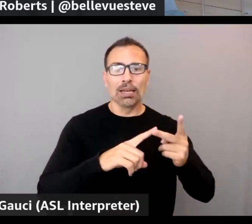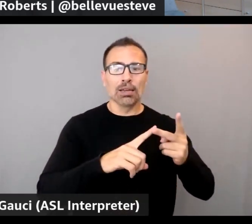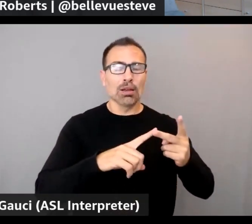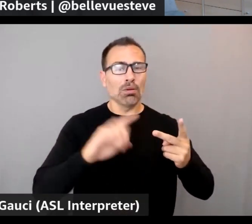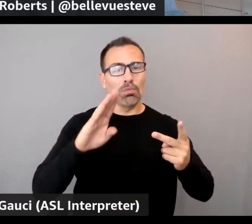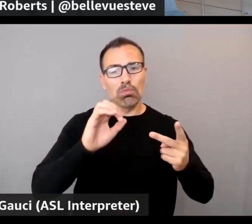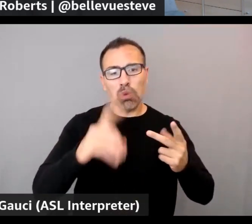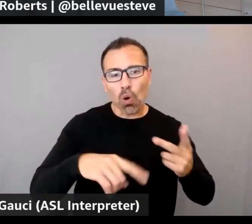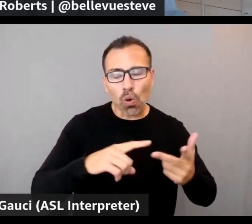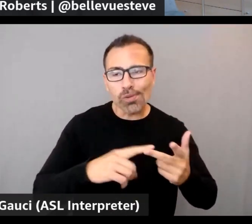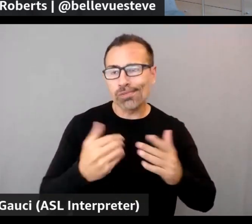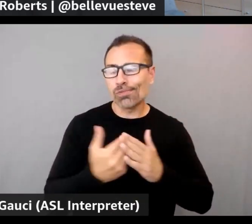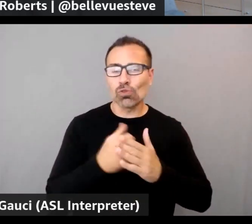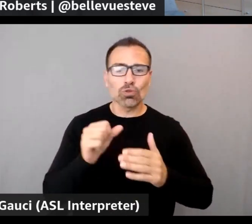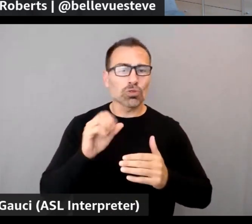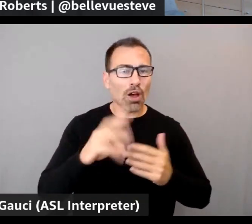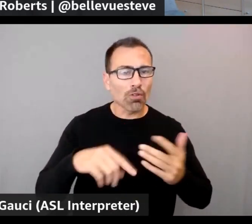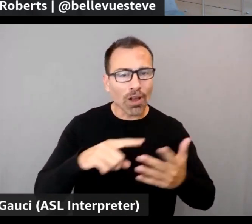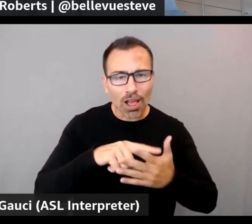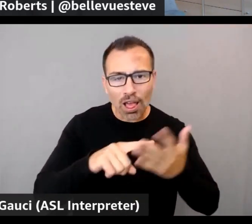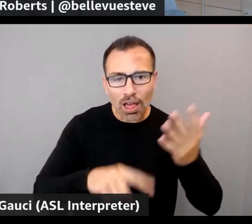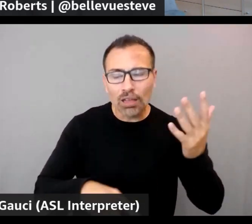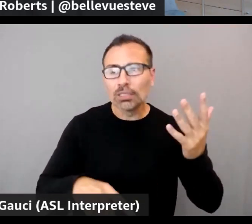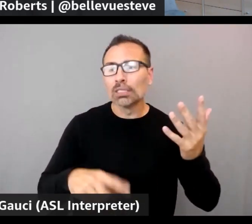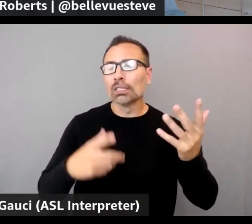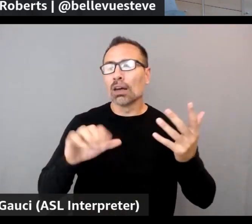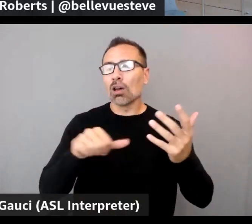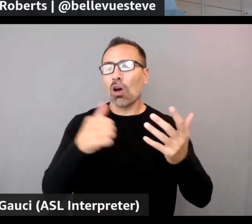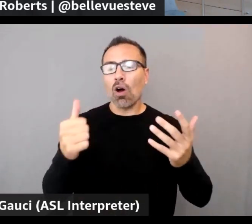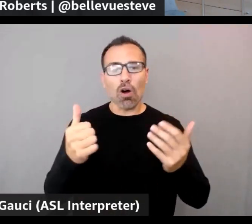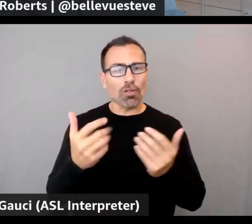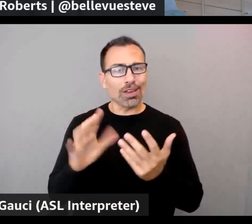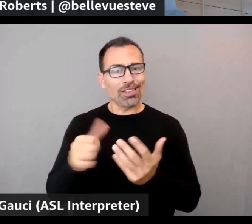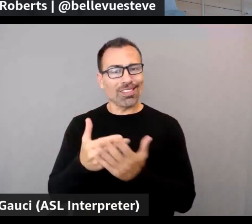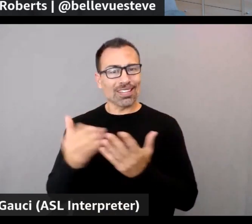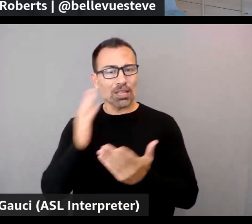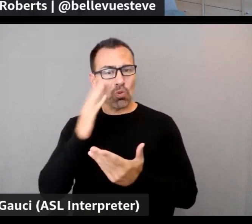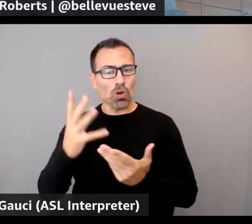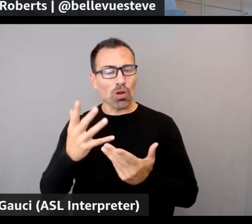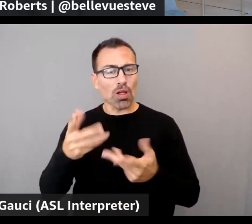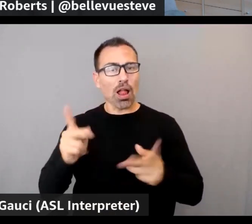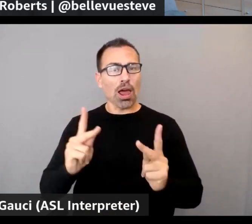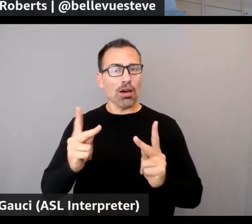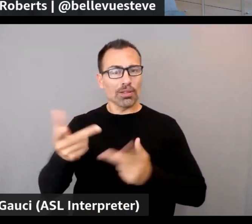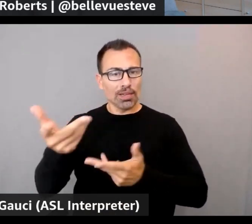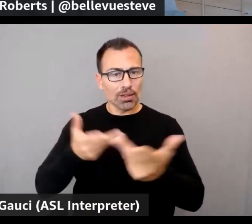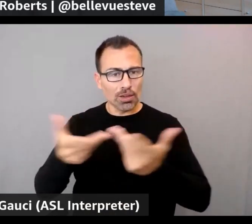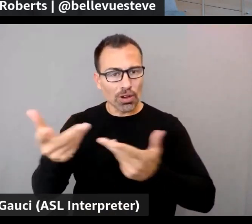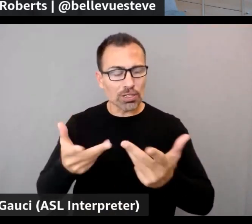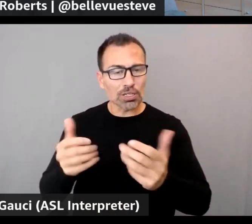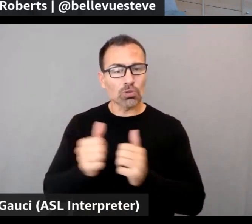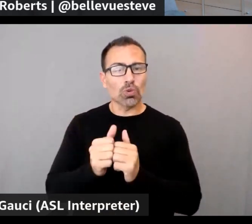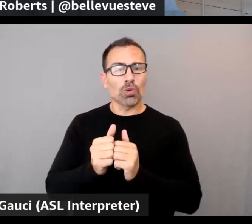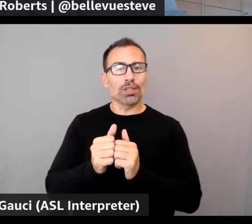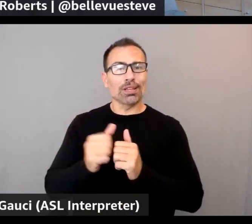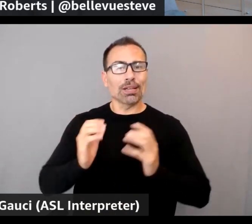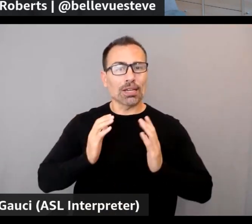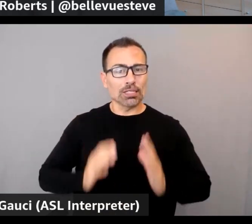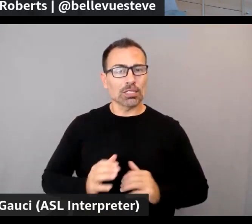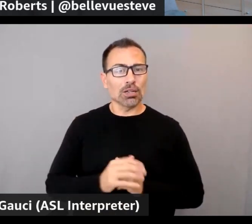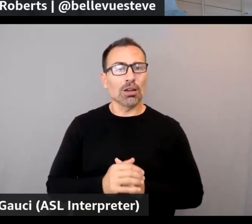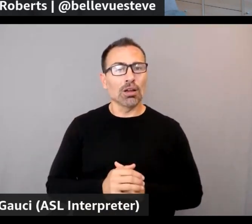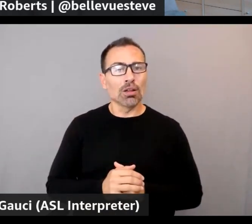neuron software. This is our SDK that plugs in and enables that infrastructure for customers. So really a